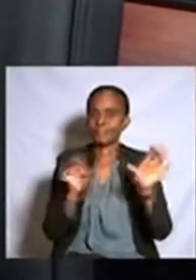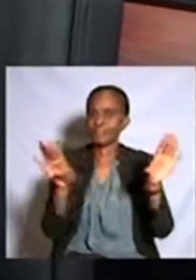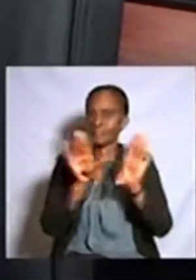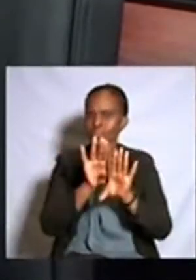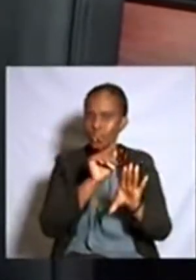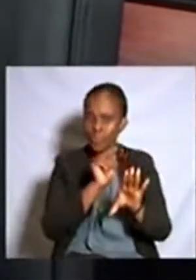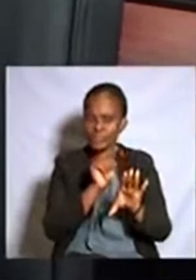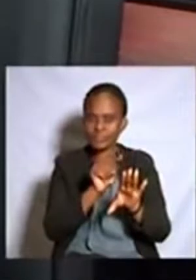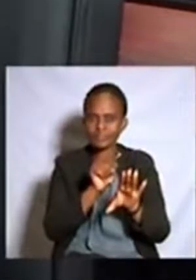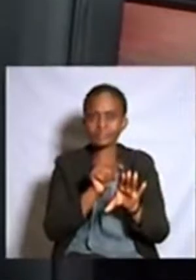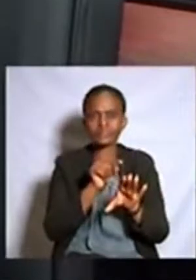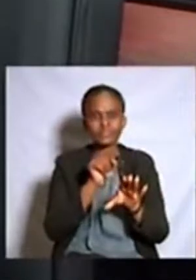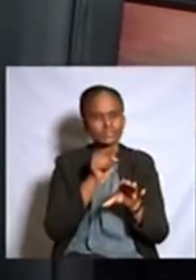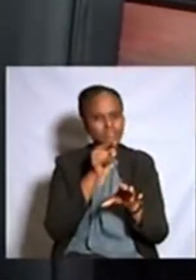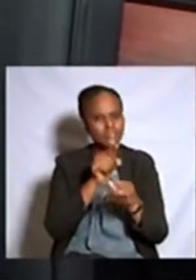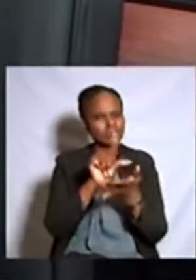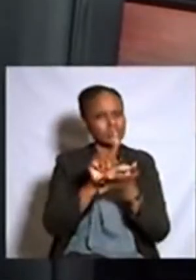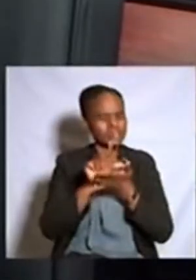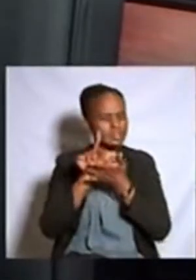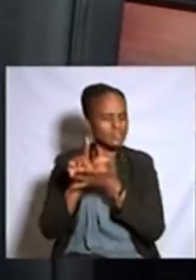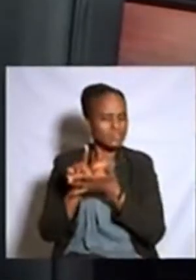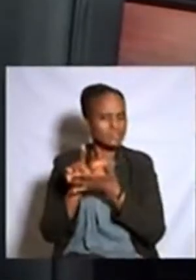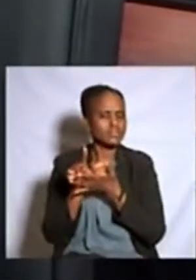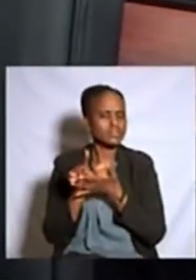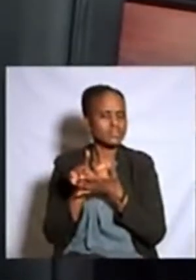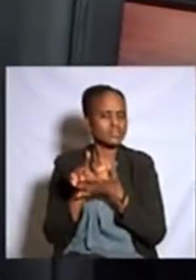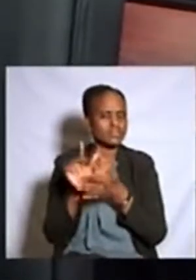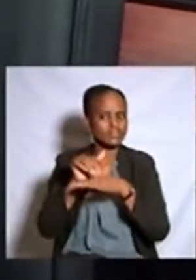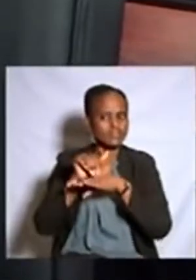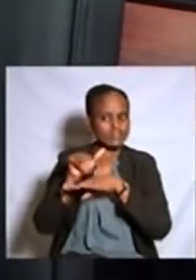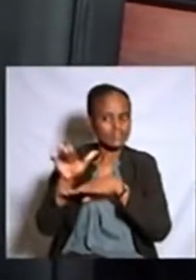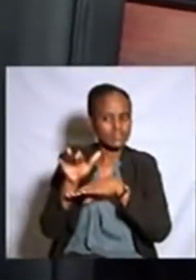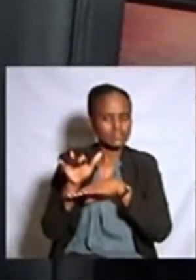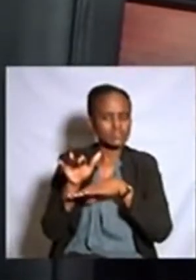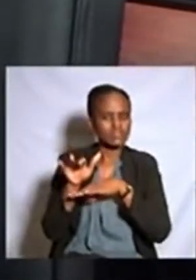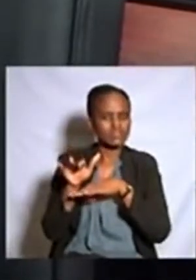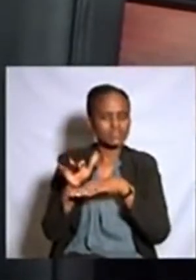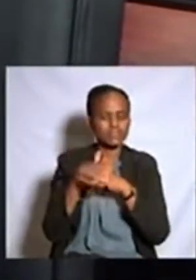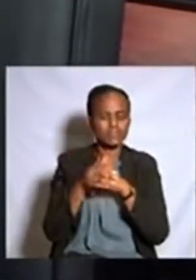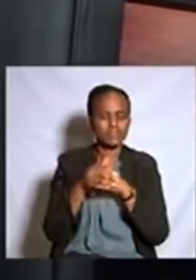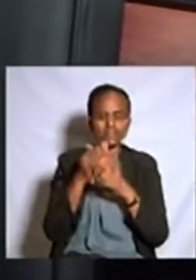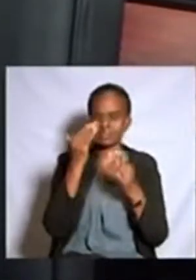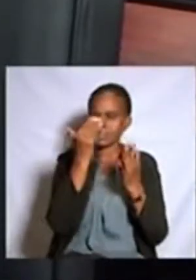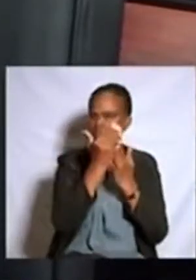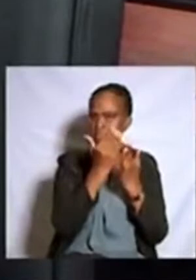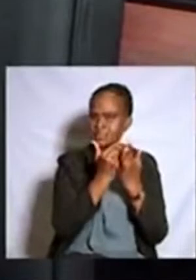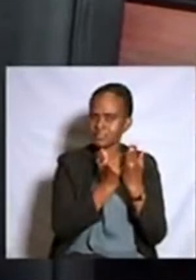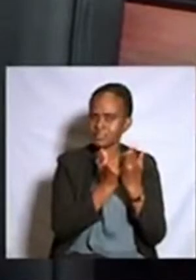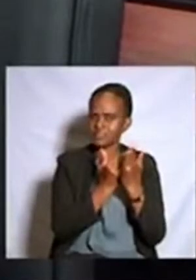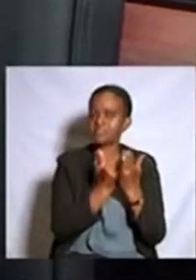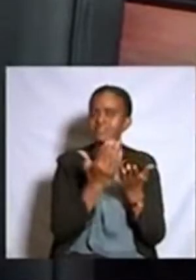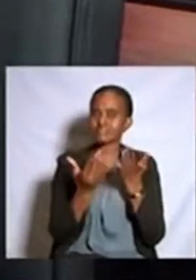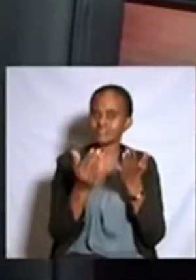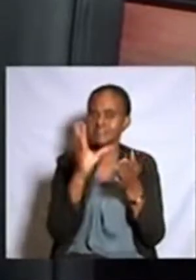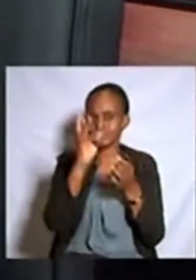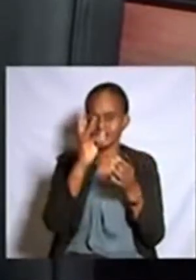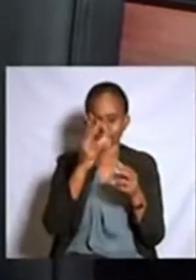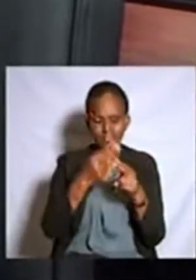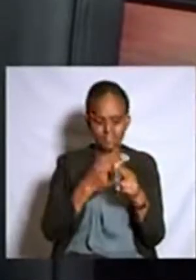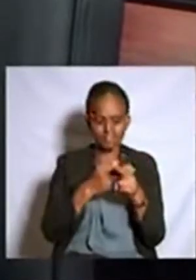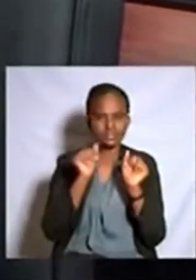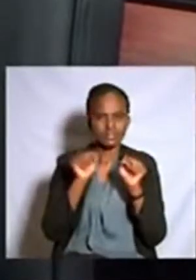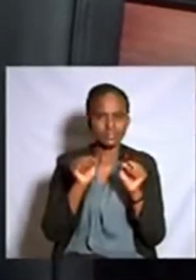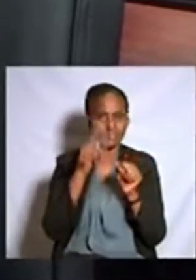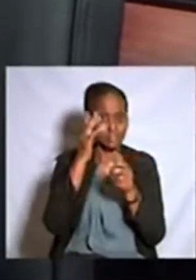these particular mortgages, say by at least in a period of 6 months. And this